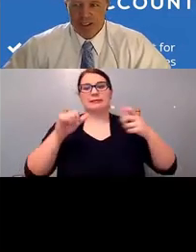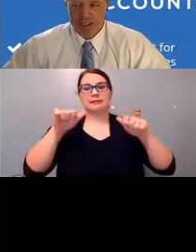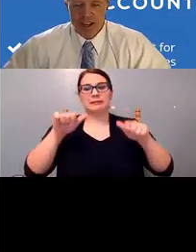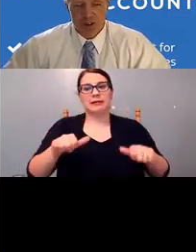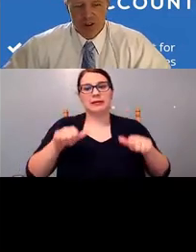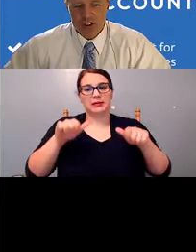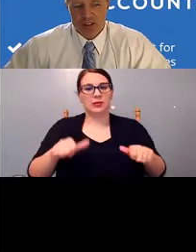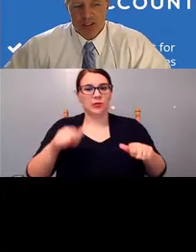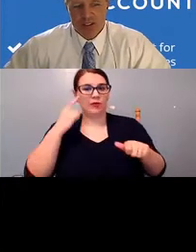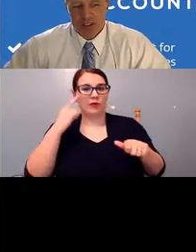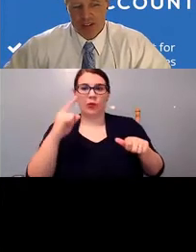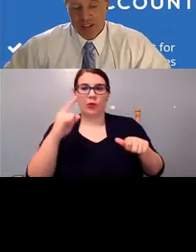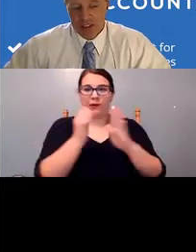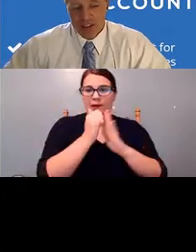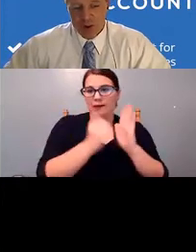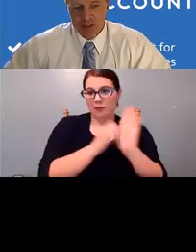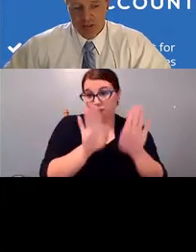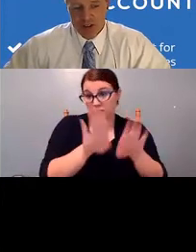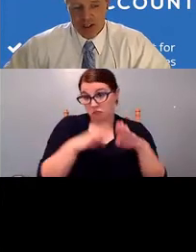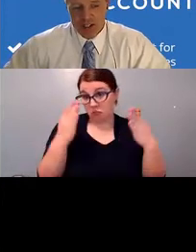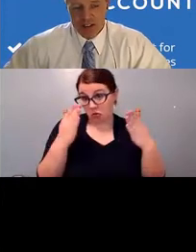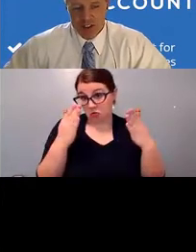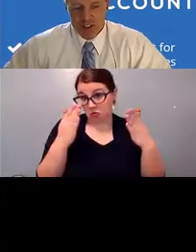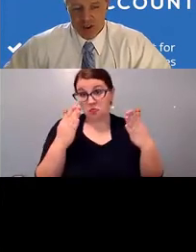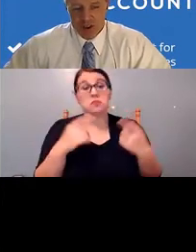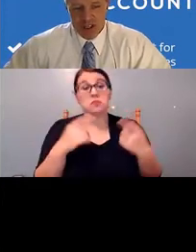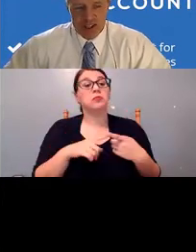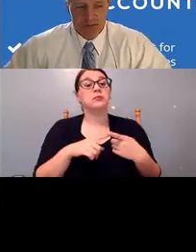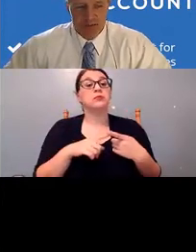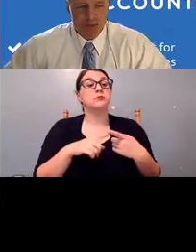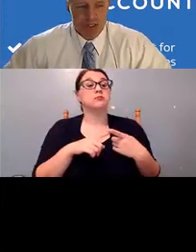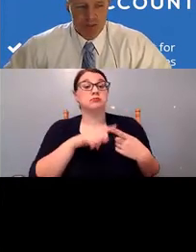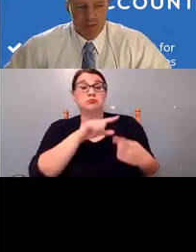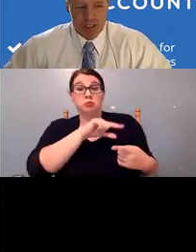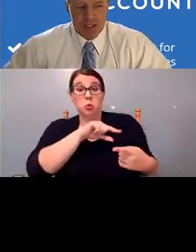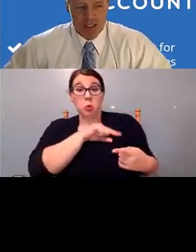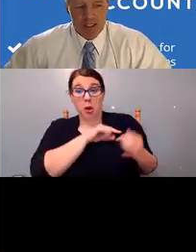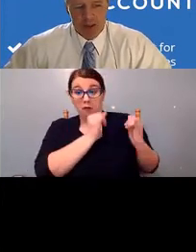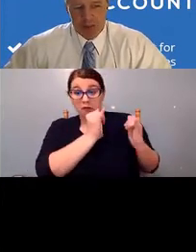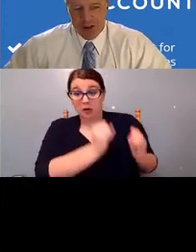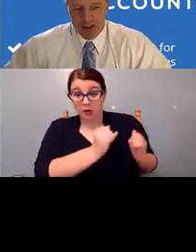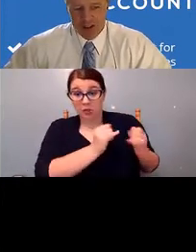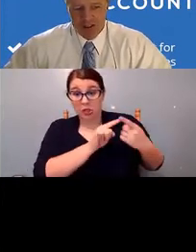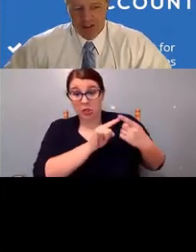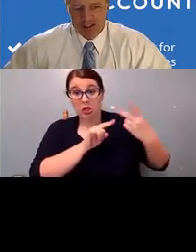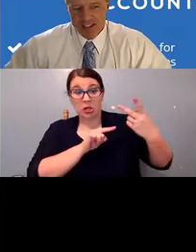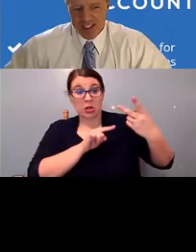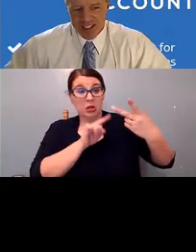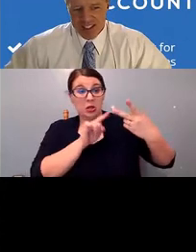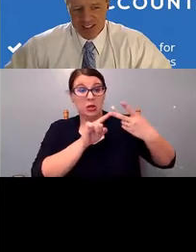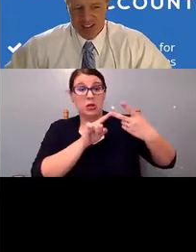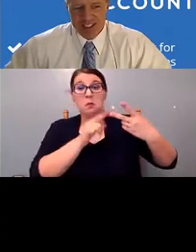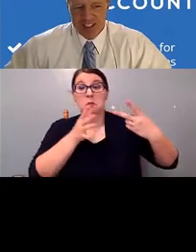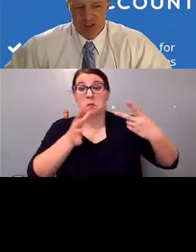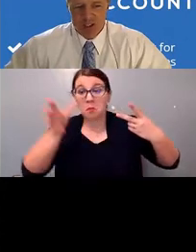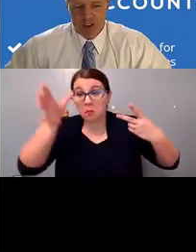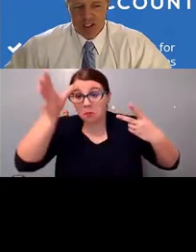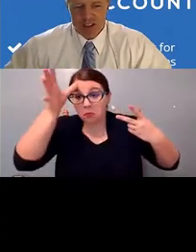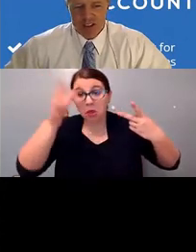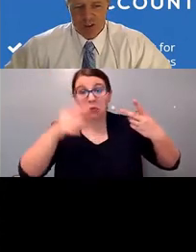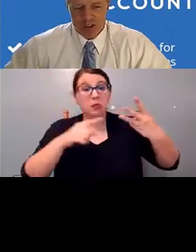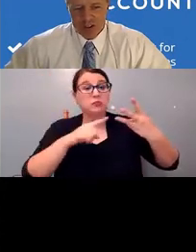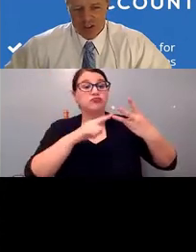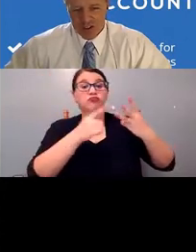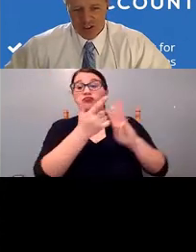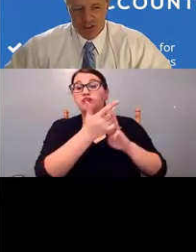open an account? Is that the qualifying individual, A, B, a parent, C, legal